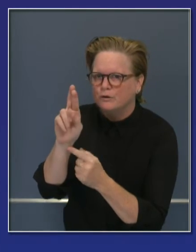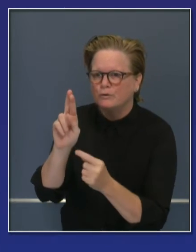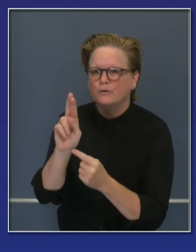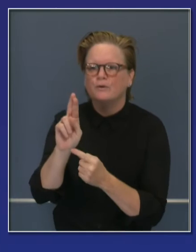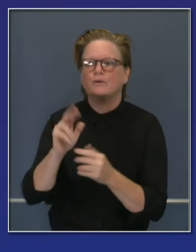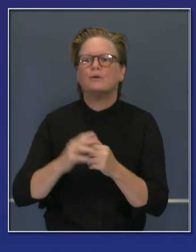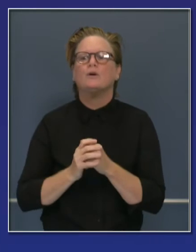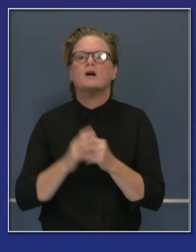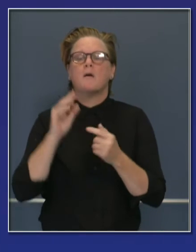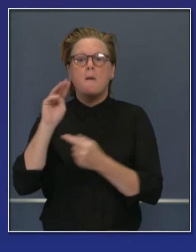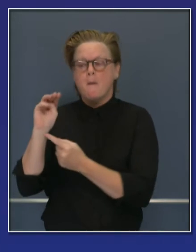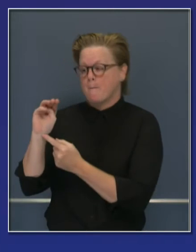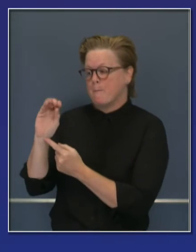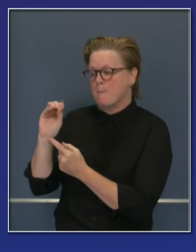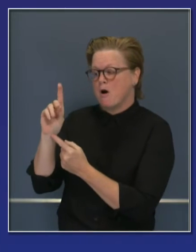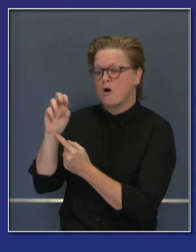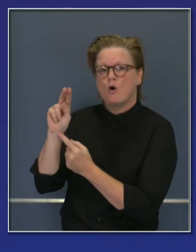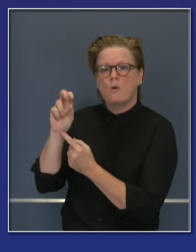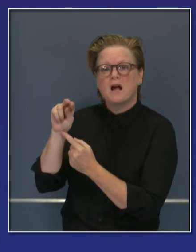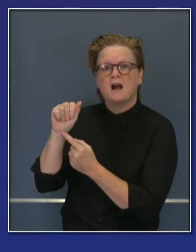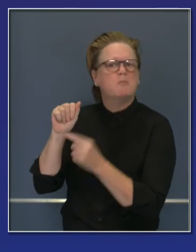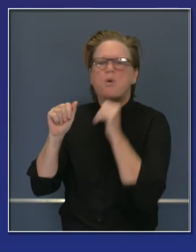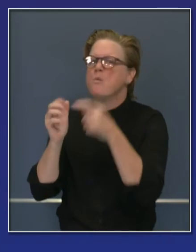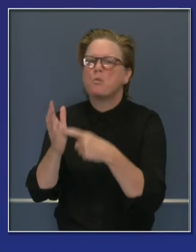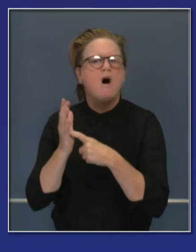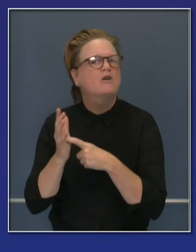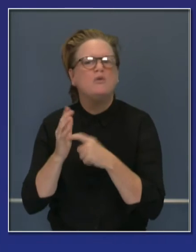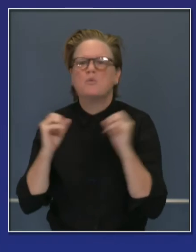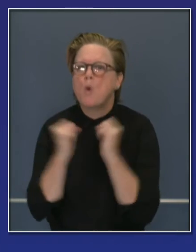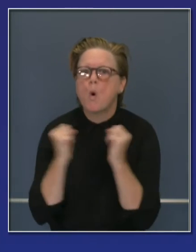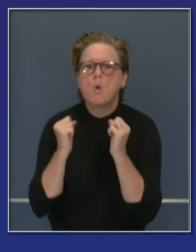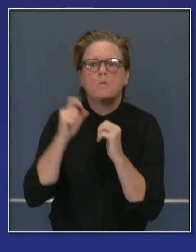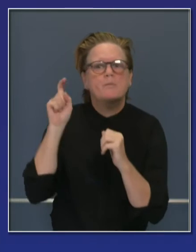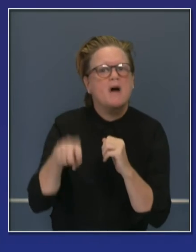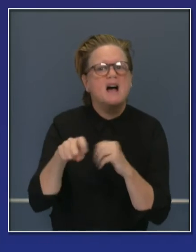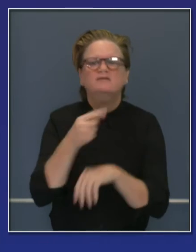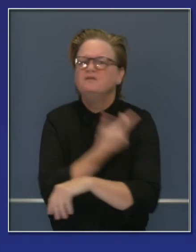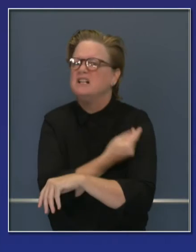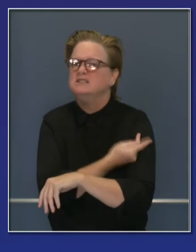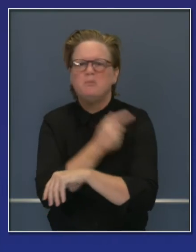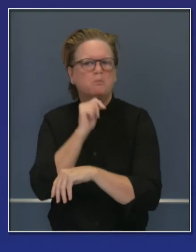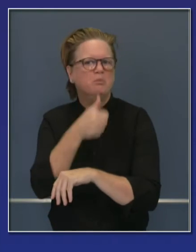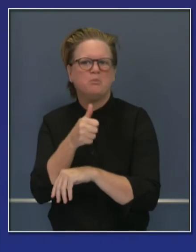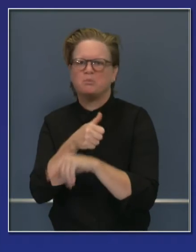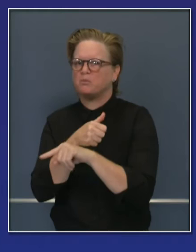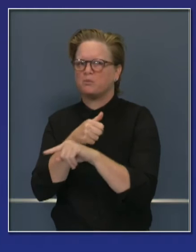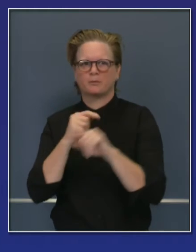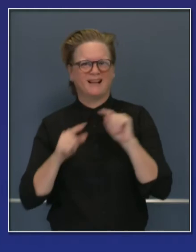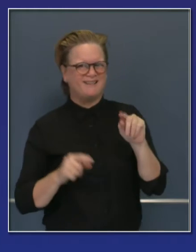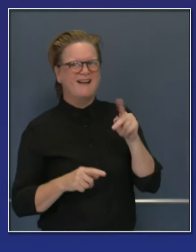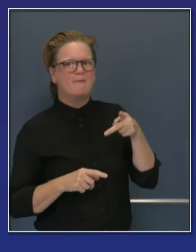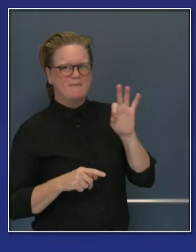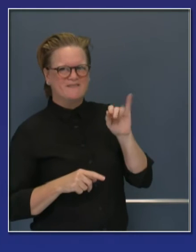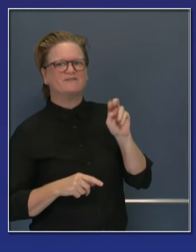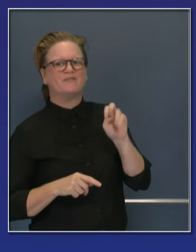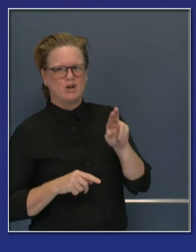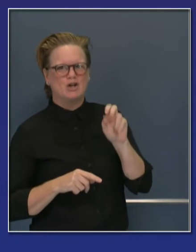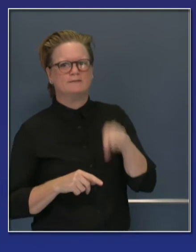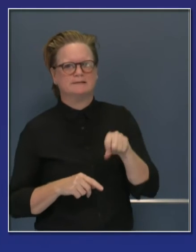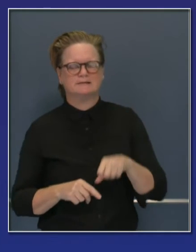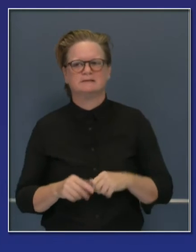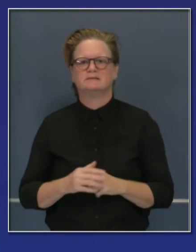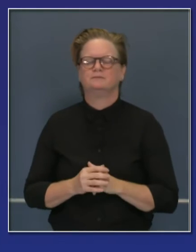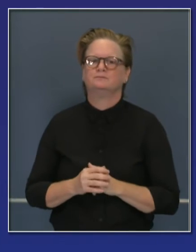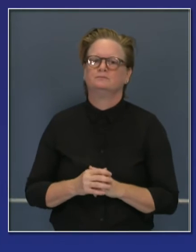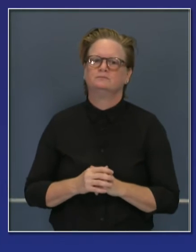more easily transported. So again, two different strategies, two different plans. People have asked, well, how do you pay for all this?